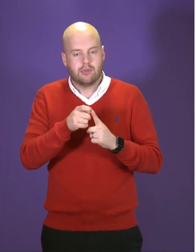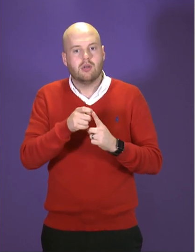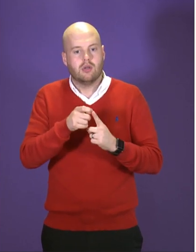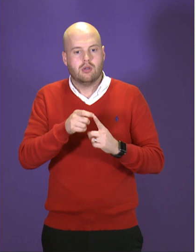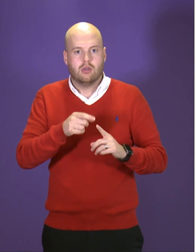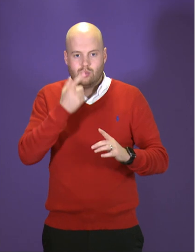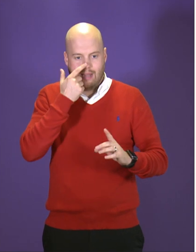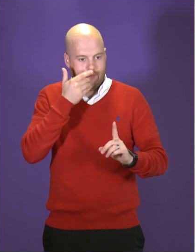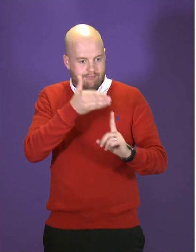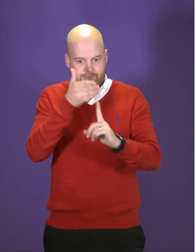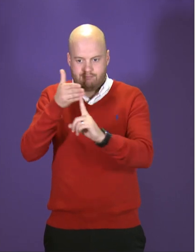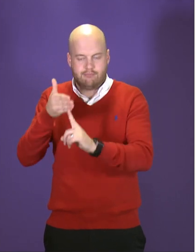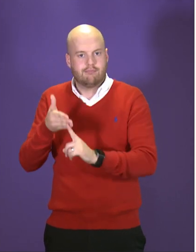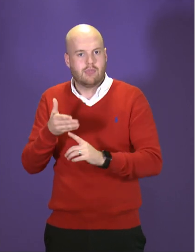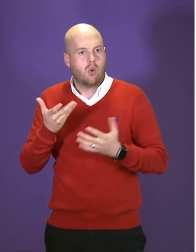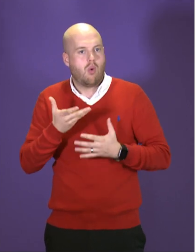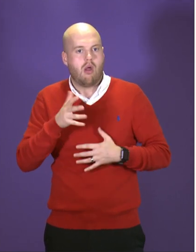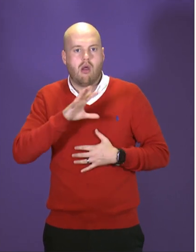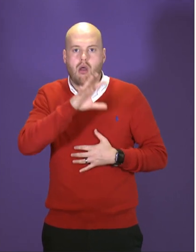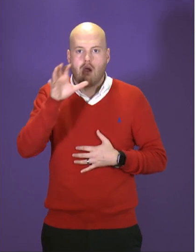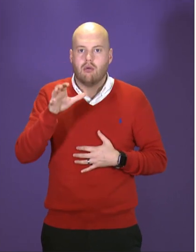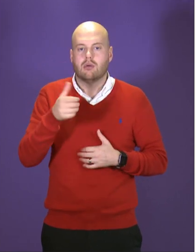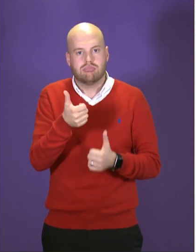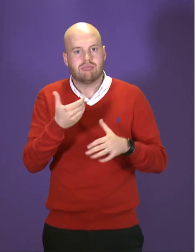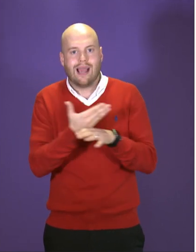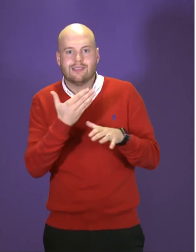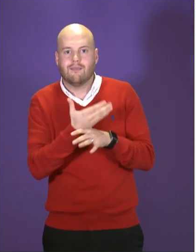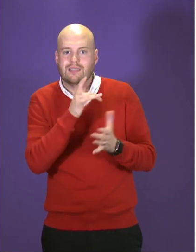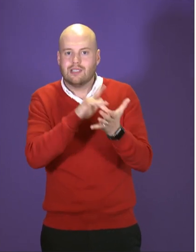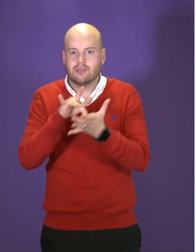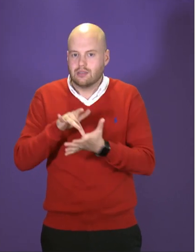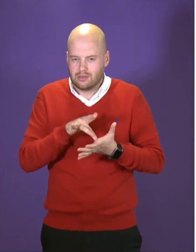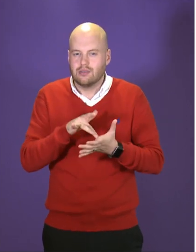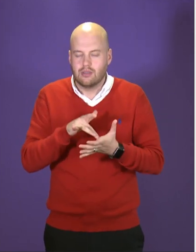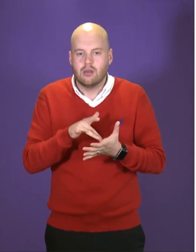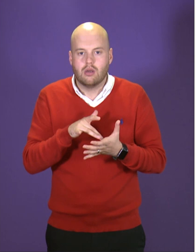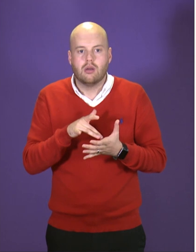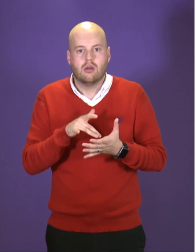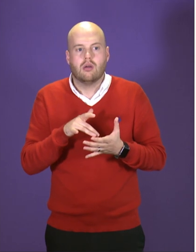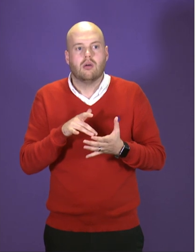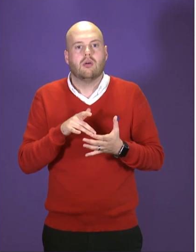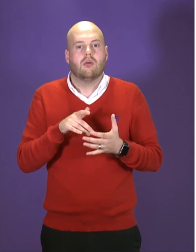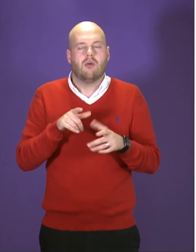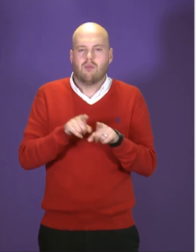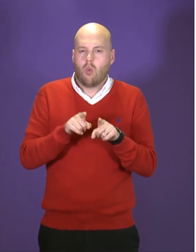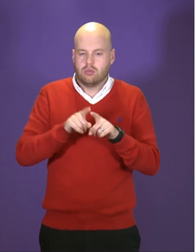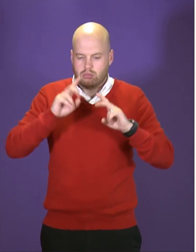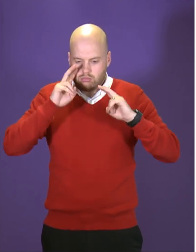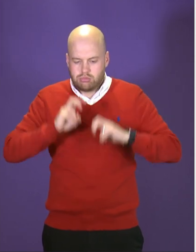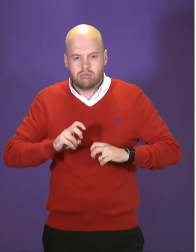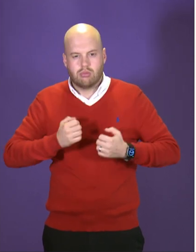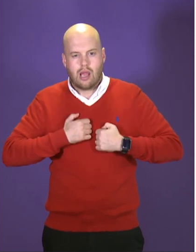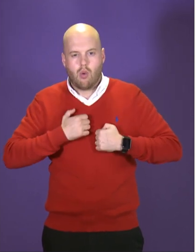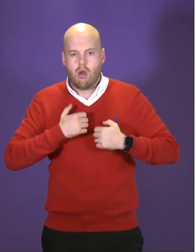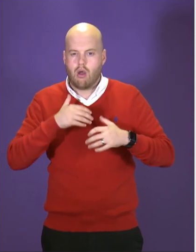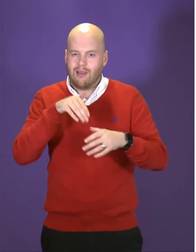identify various active centers. And of course, we look through all infrastructure